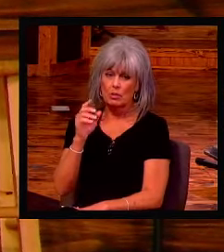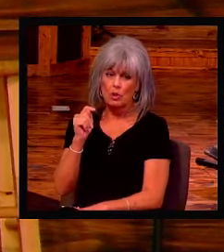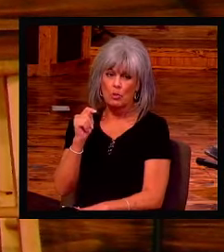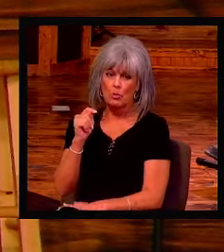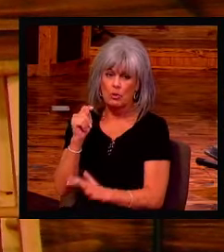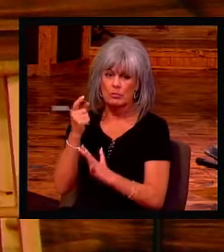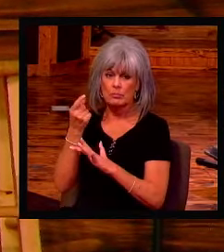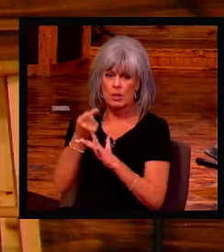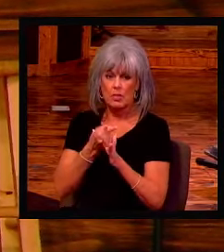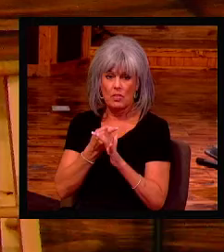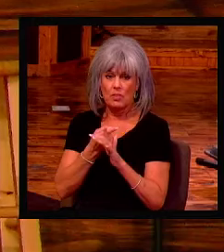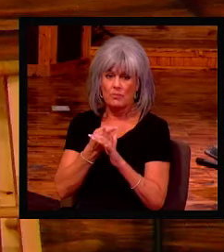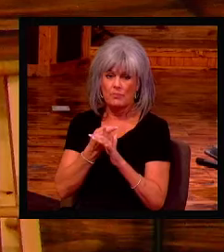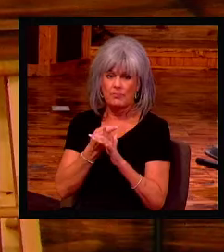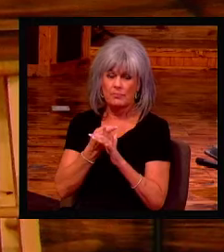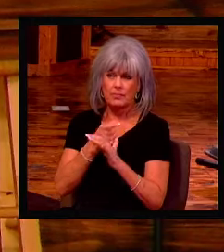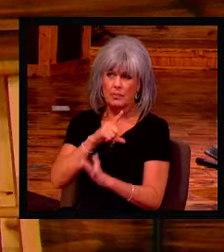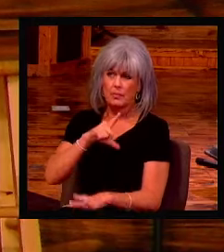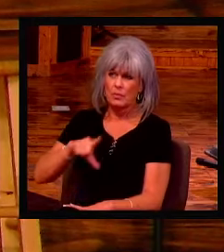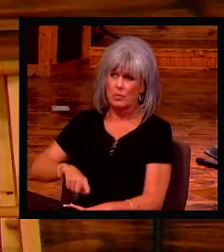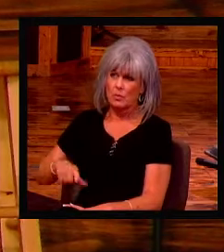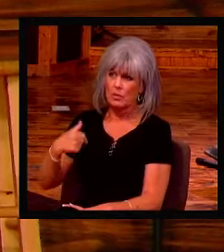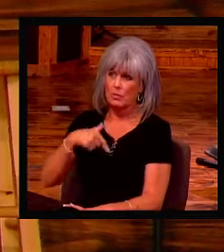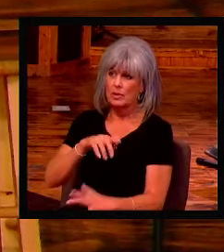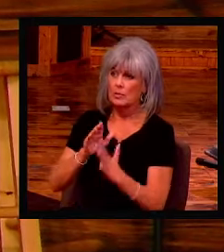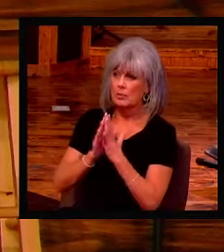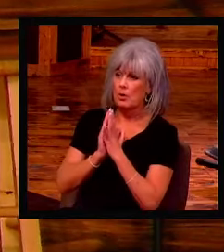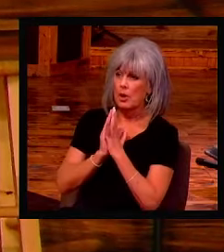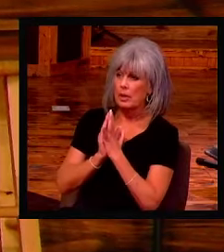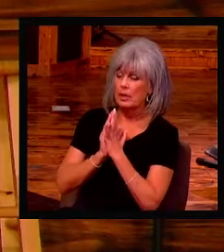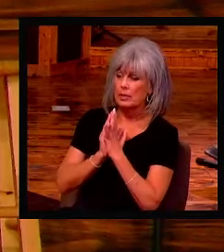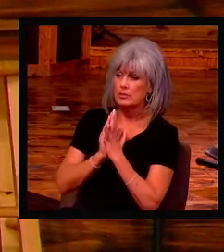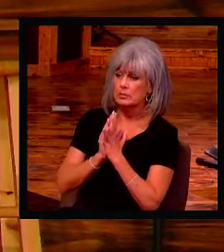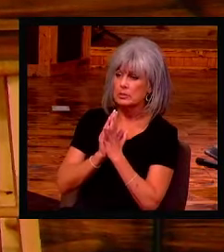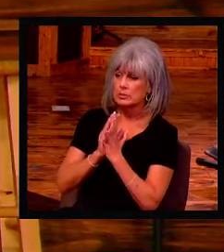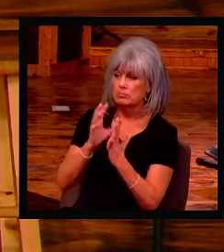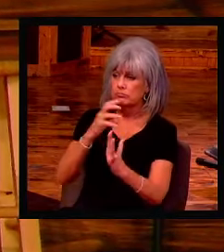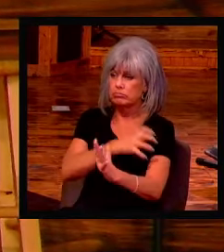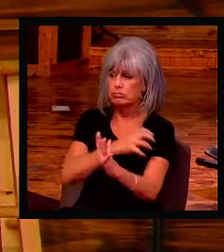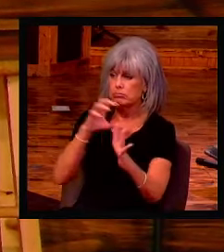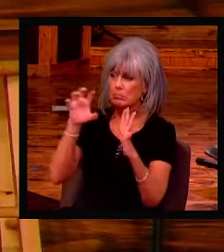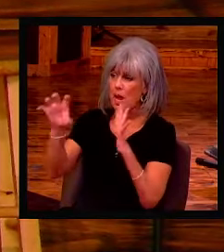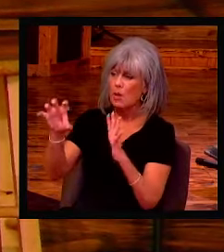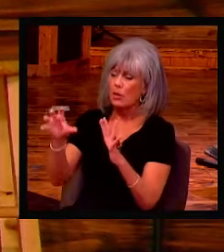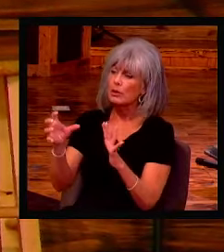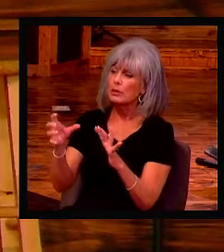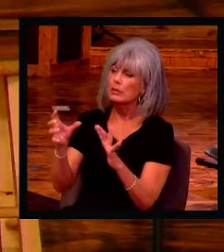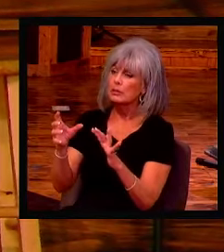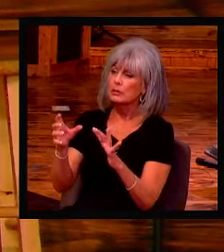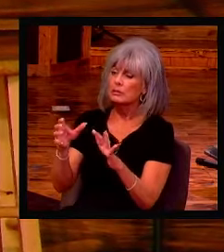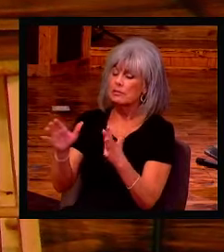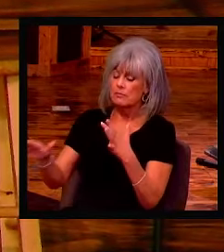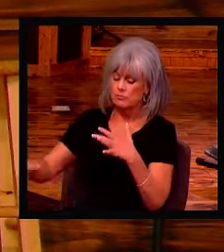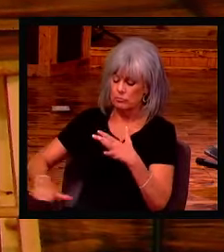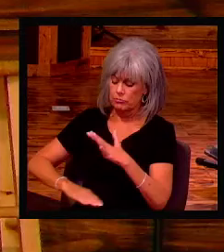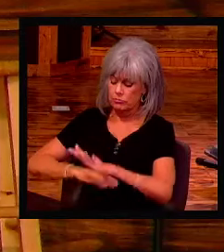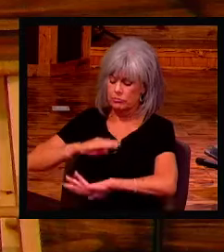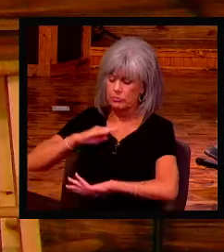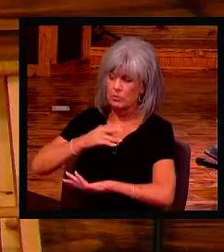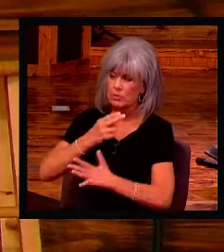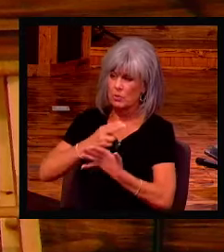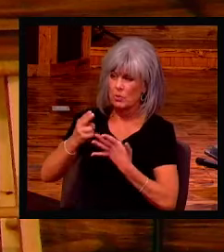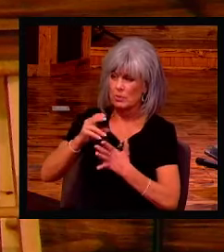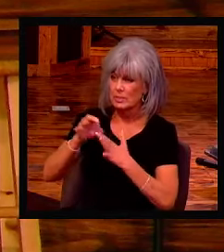And Lord, we pray that you just greatly empower her and fill her up with your Holy Spirit for her future